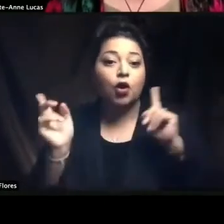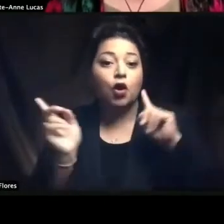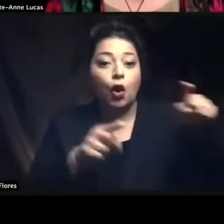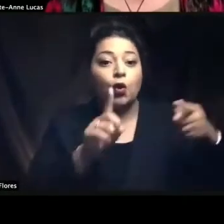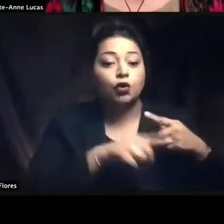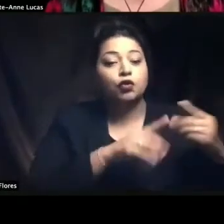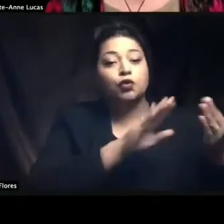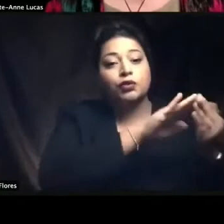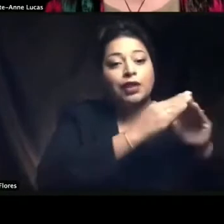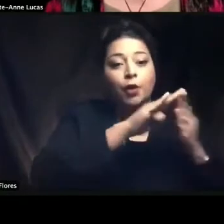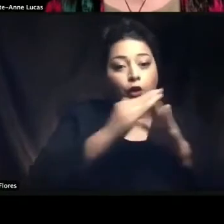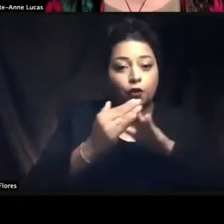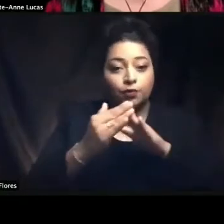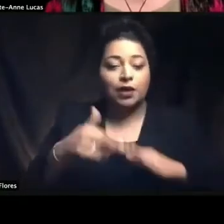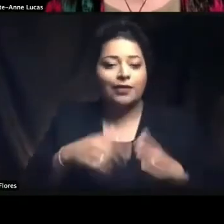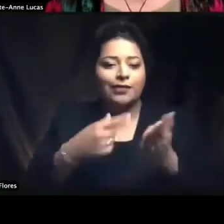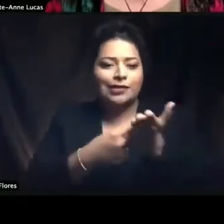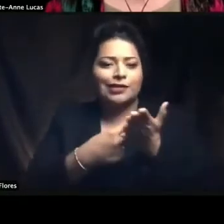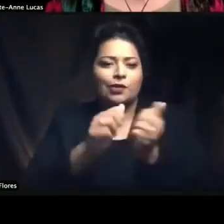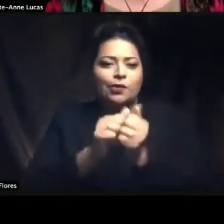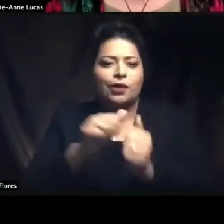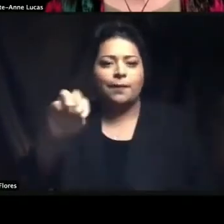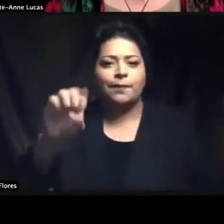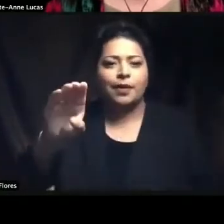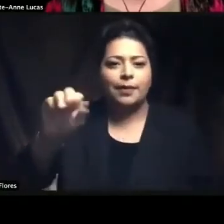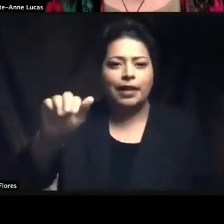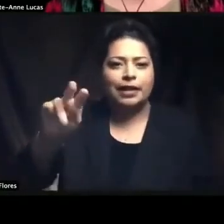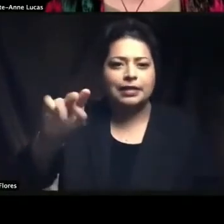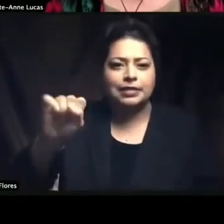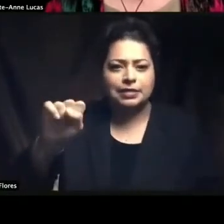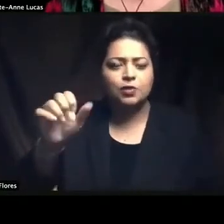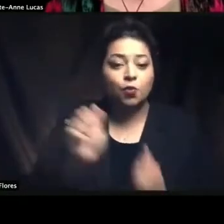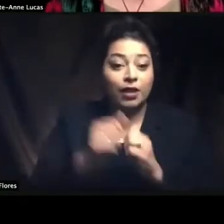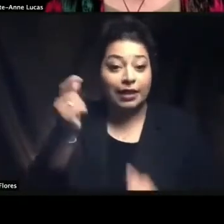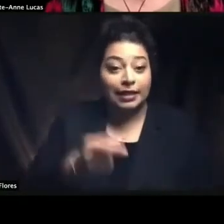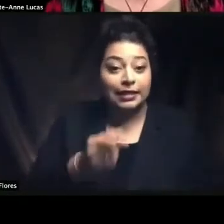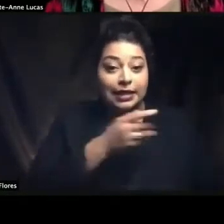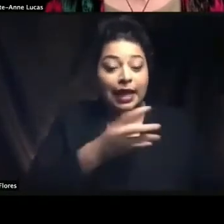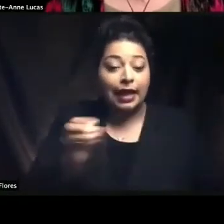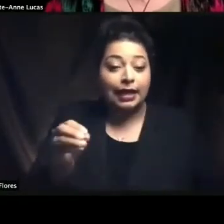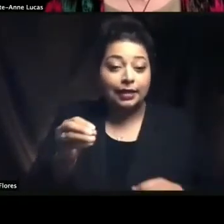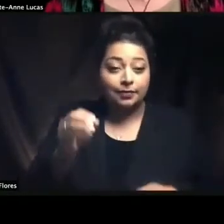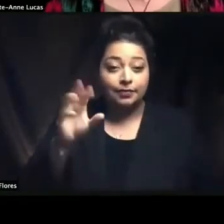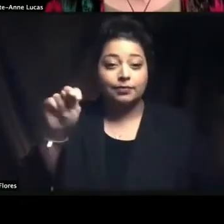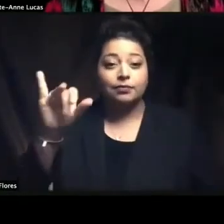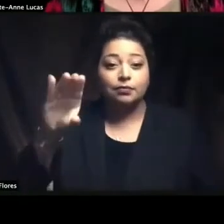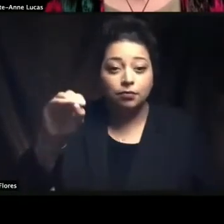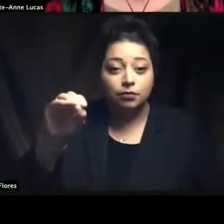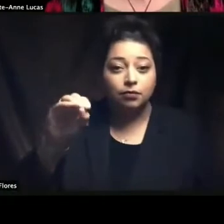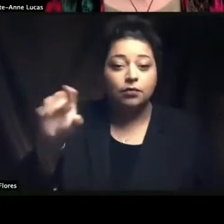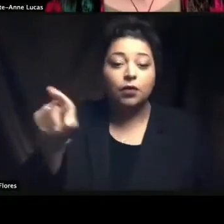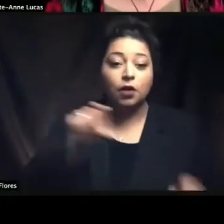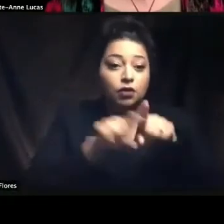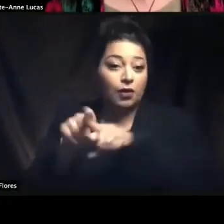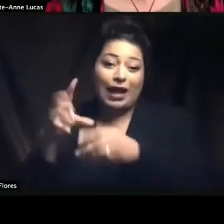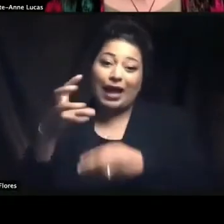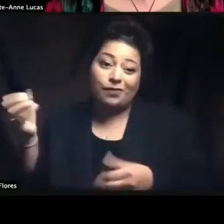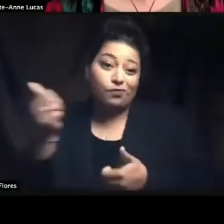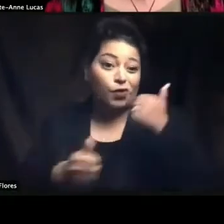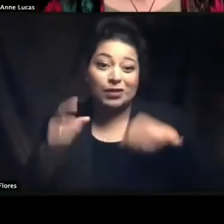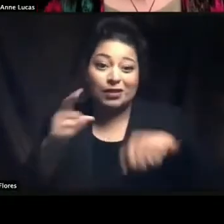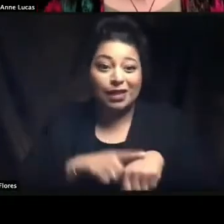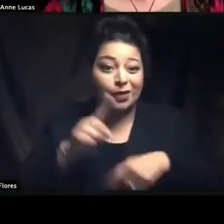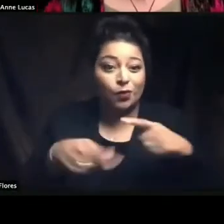I've talked to McManus about this, and then DA Nico LaHood about this. And most of the time where